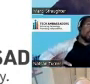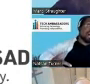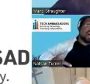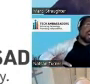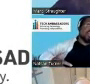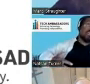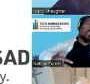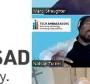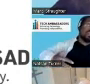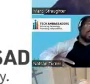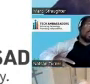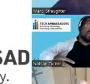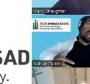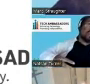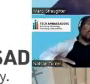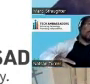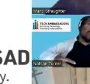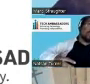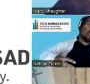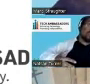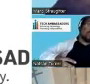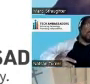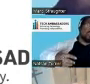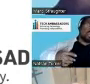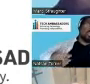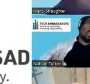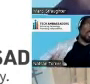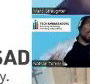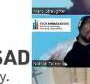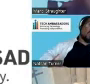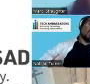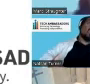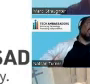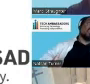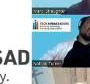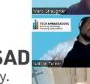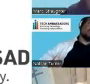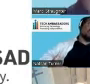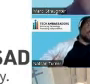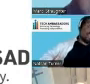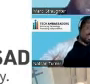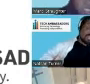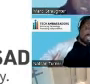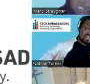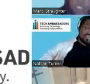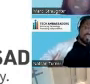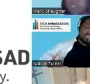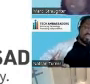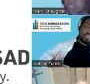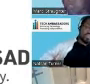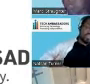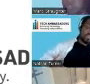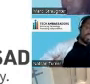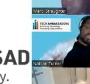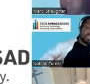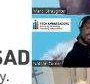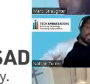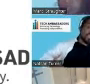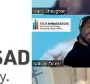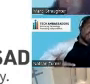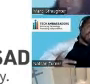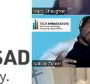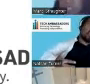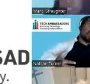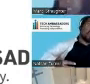account you have, might have some really personal information or your financial details. You want to make sure that